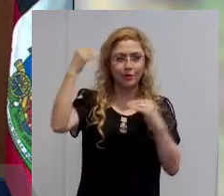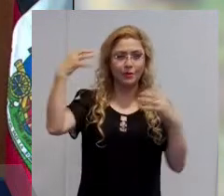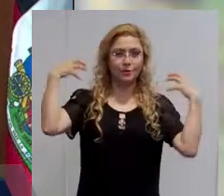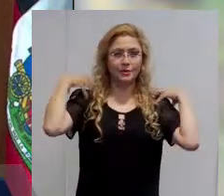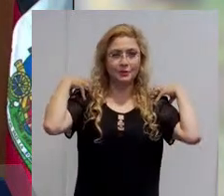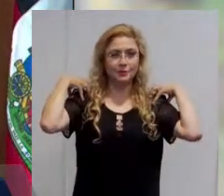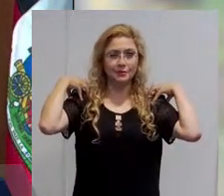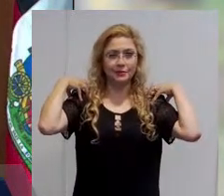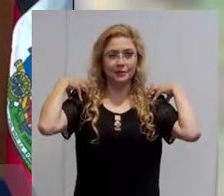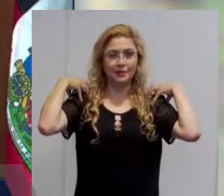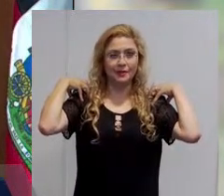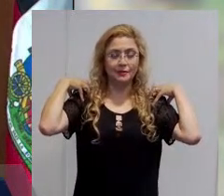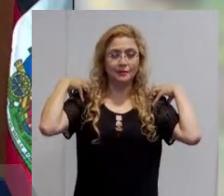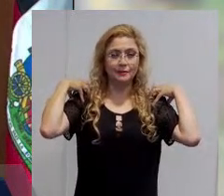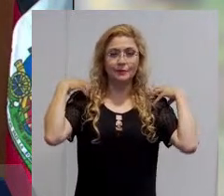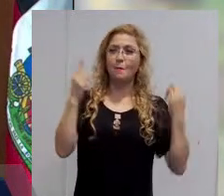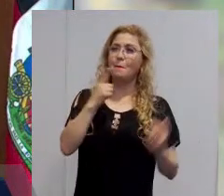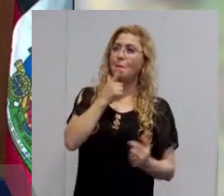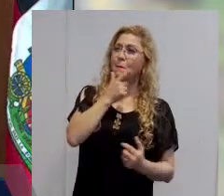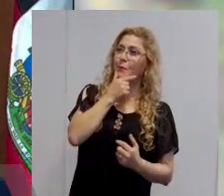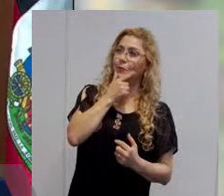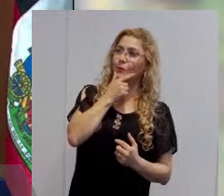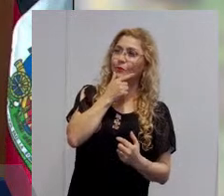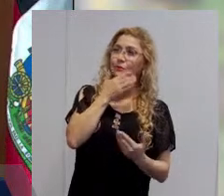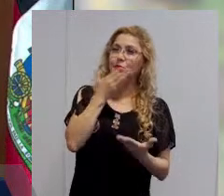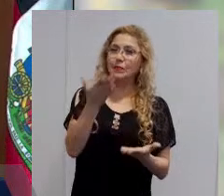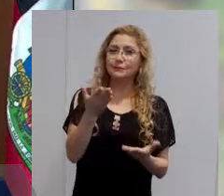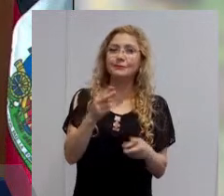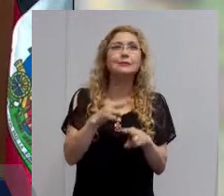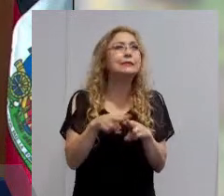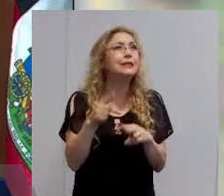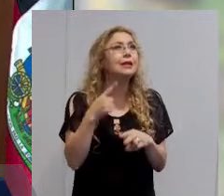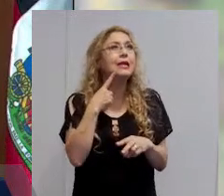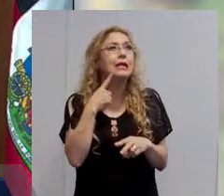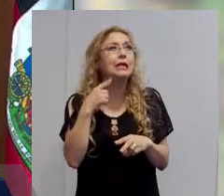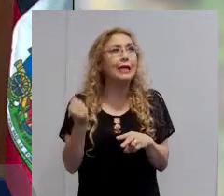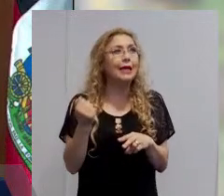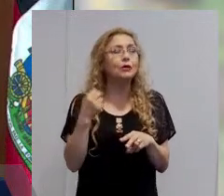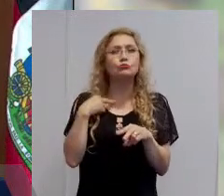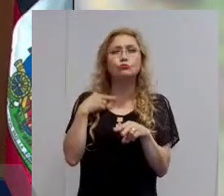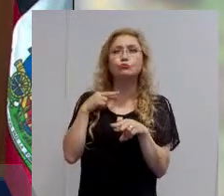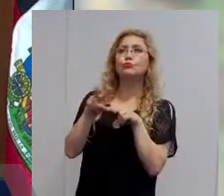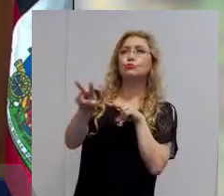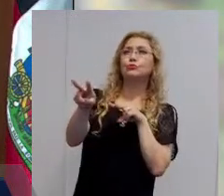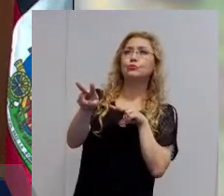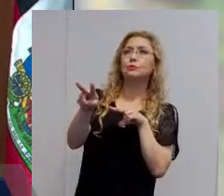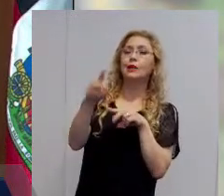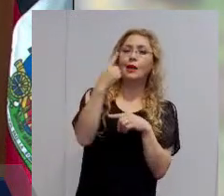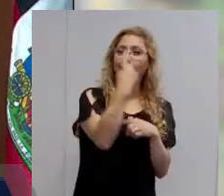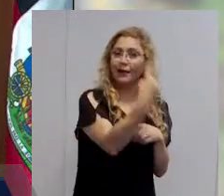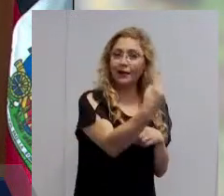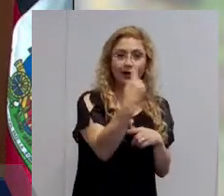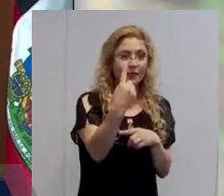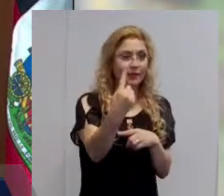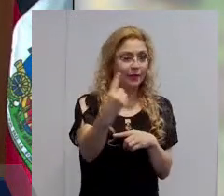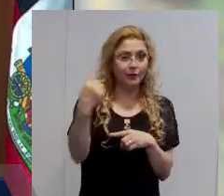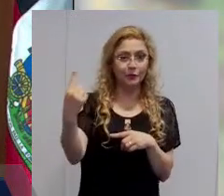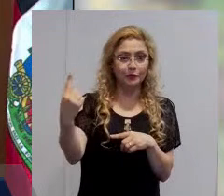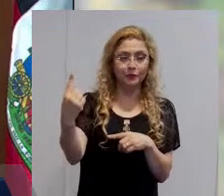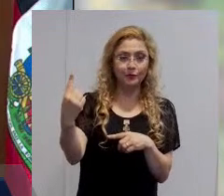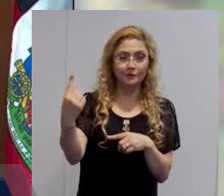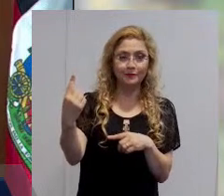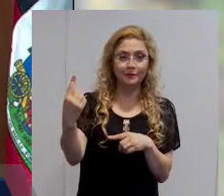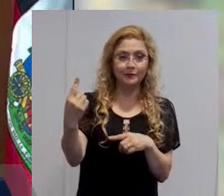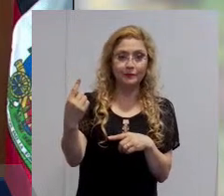People must return with a higher level of responsibility, questioning what they should be doing from where each